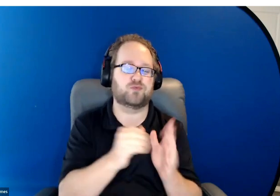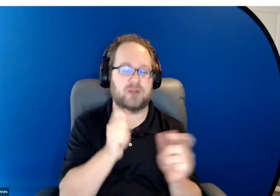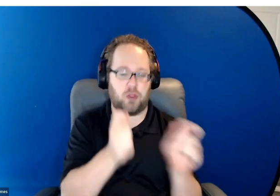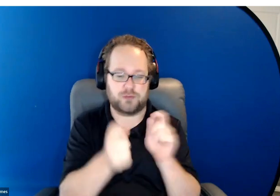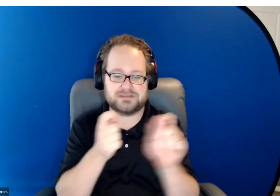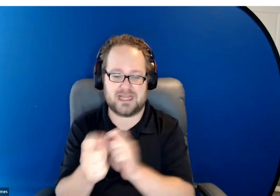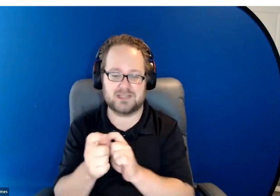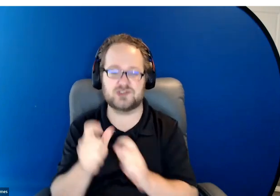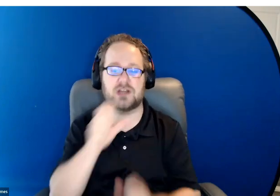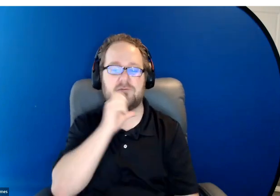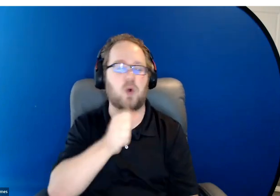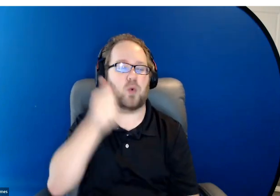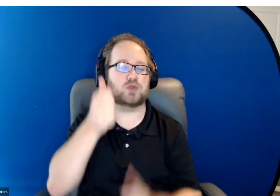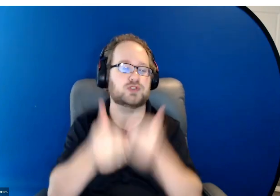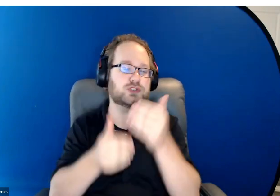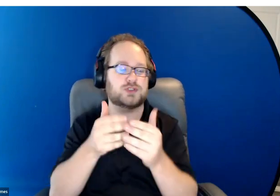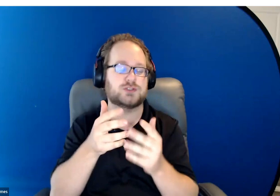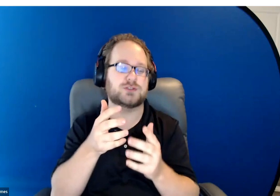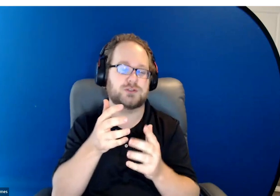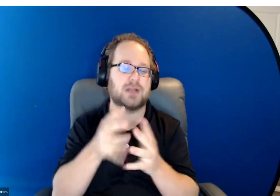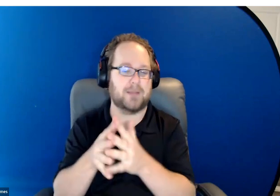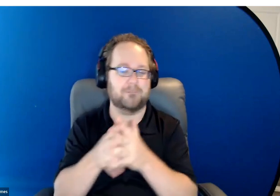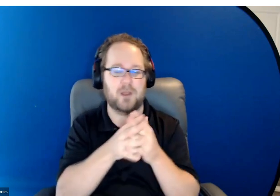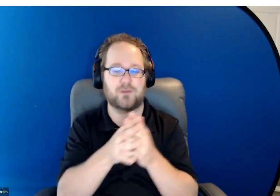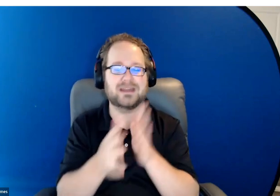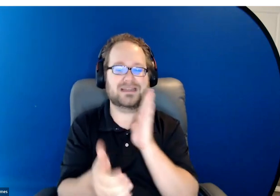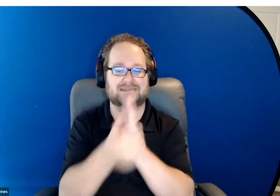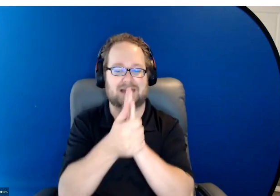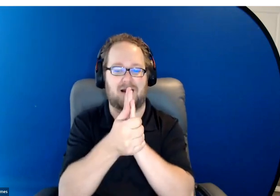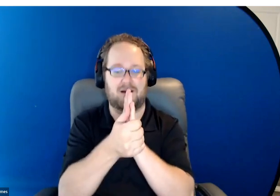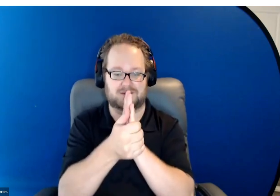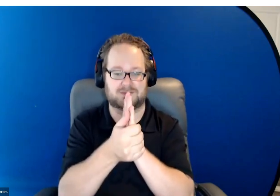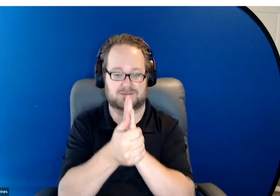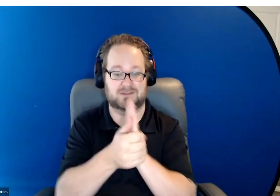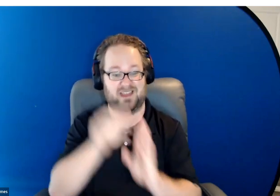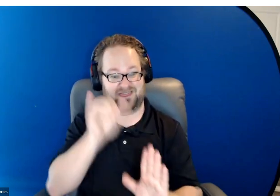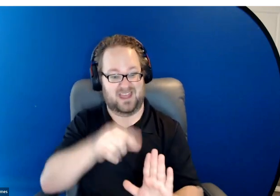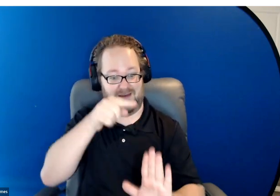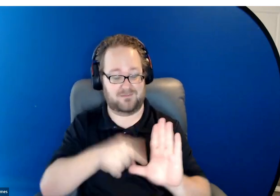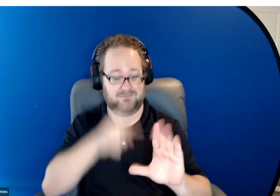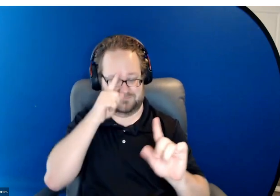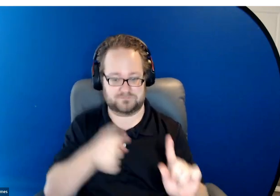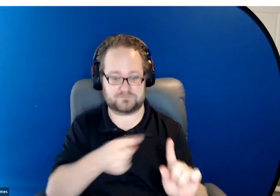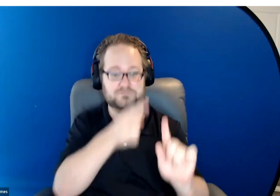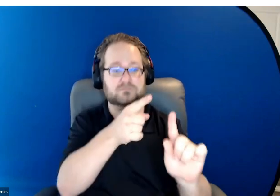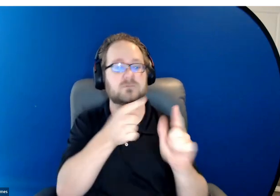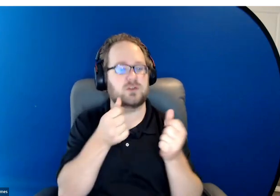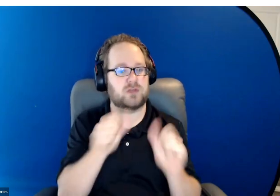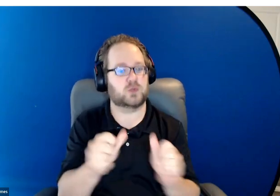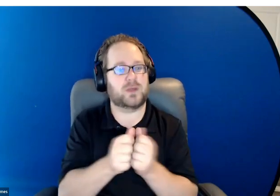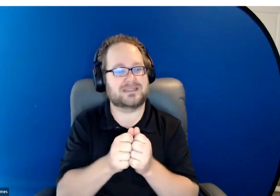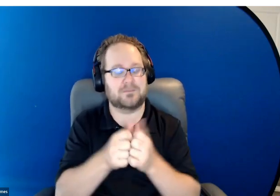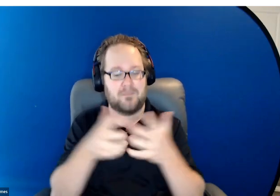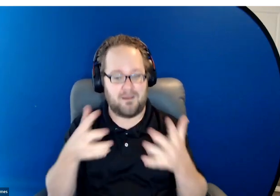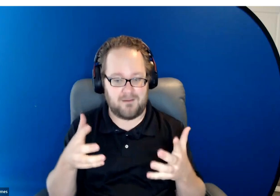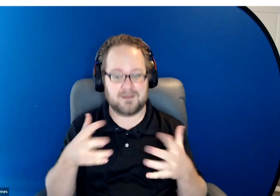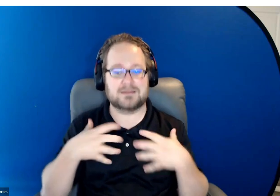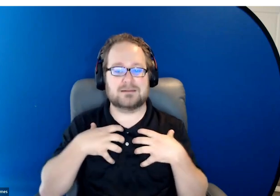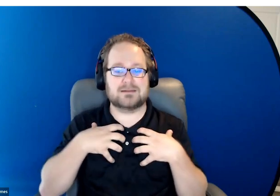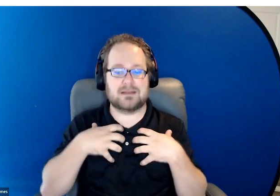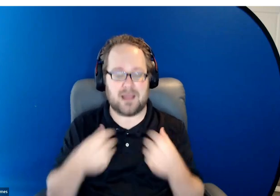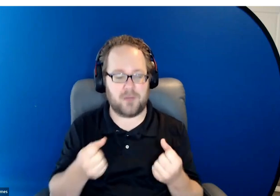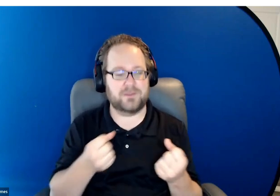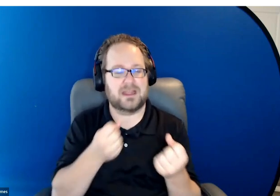improving federal coordination and driving progress across our nation to expand healthy aging and